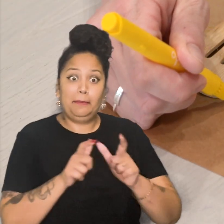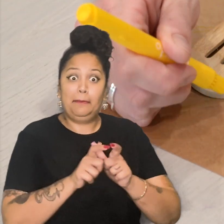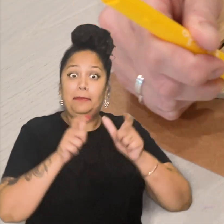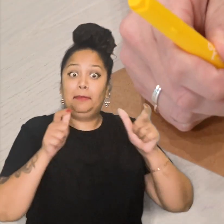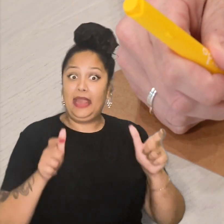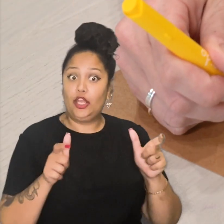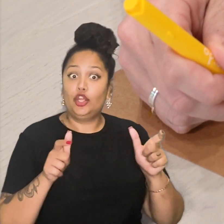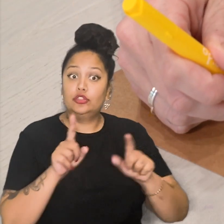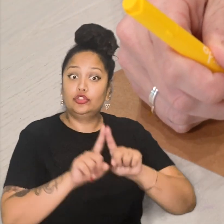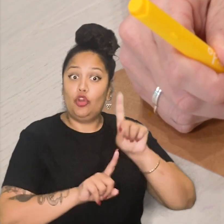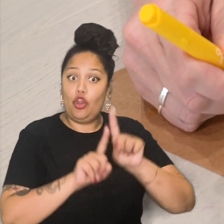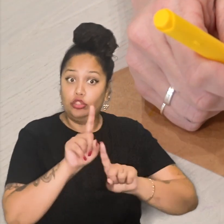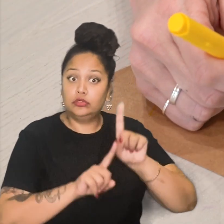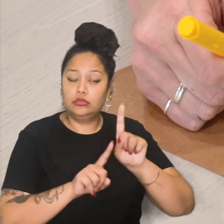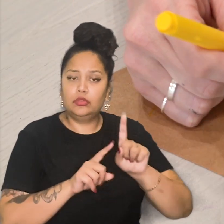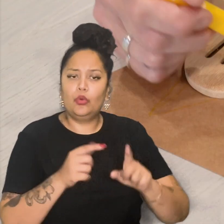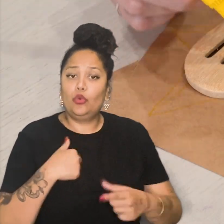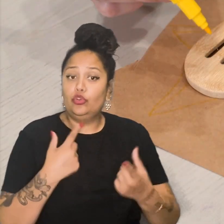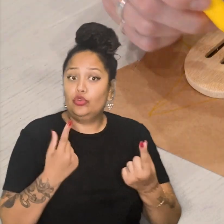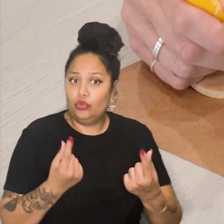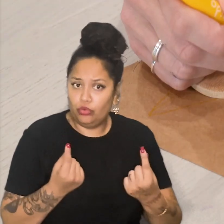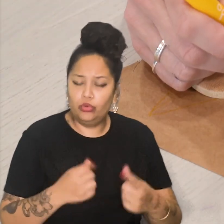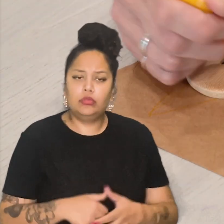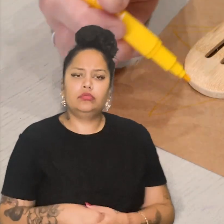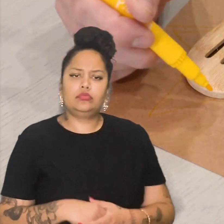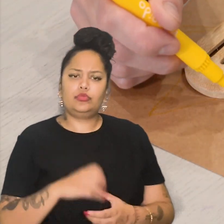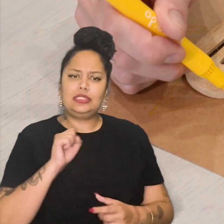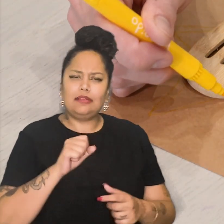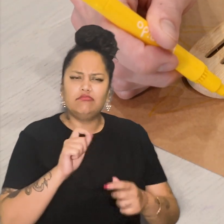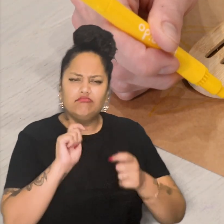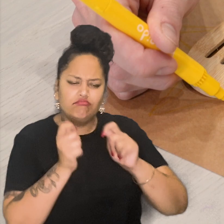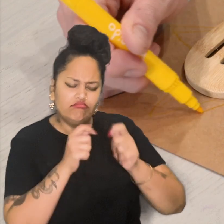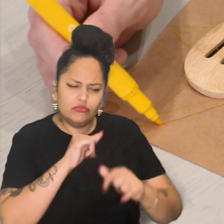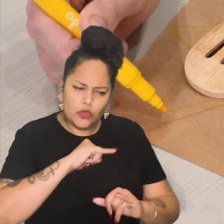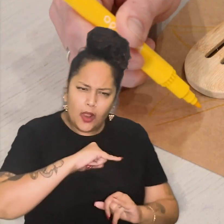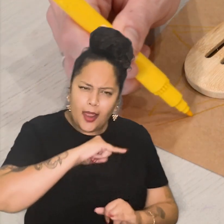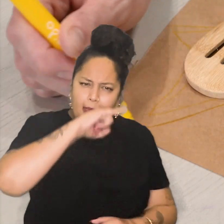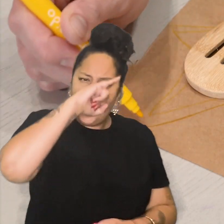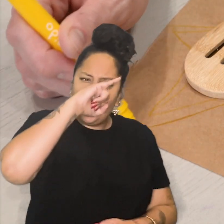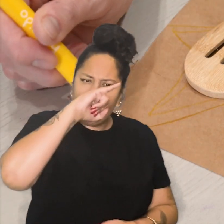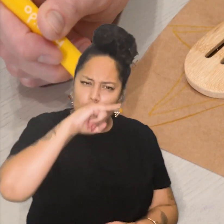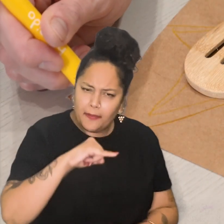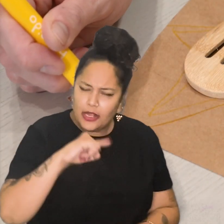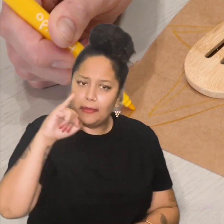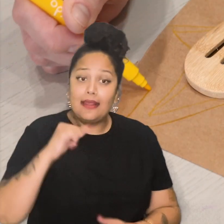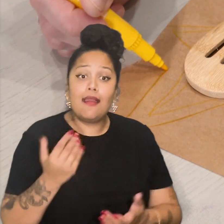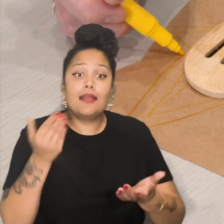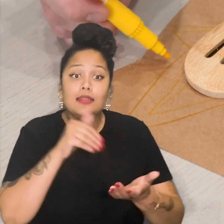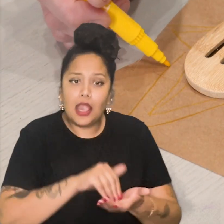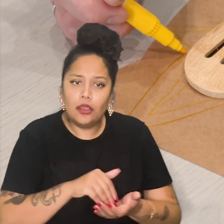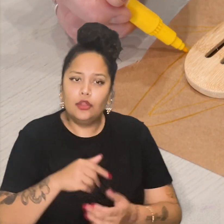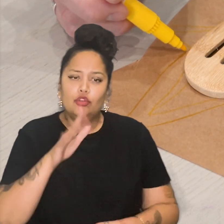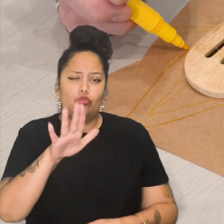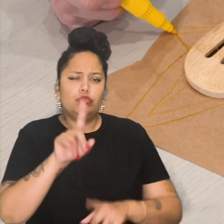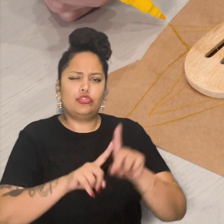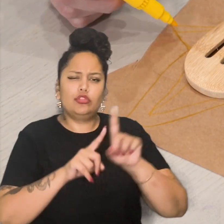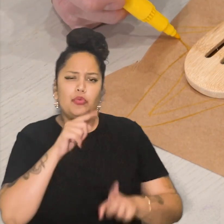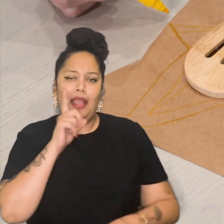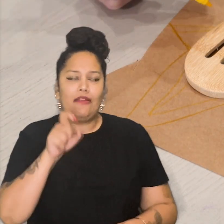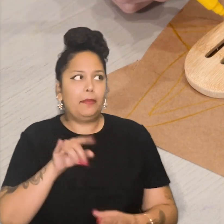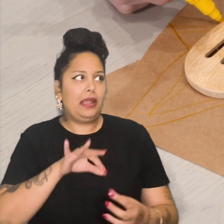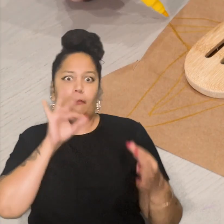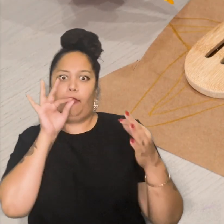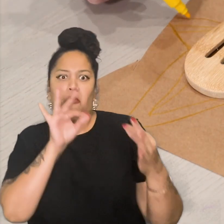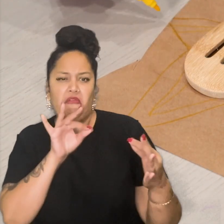so I'm just gonna make an adjustment here. And again, your star does not need to be perfect. It just needs to